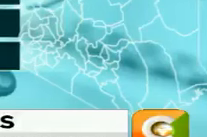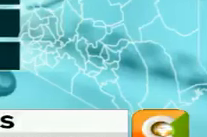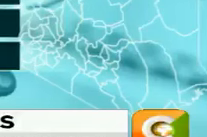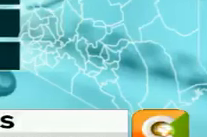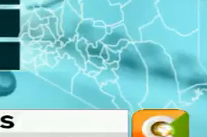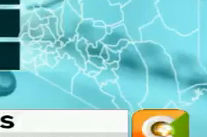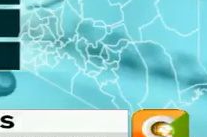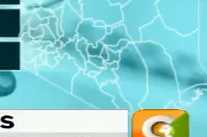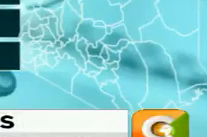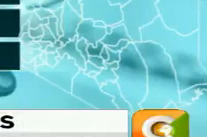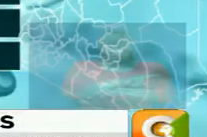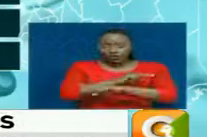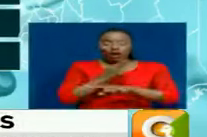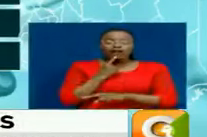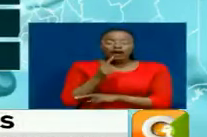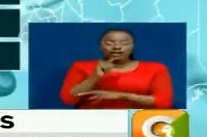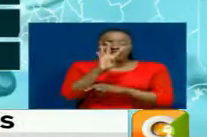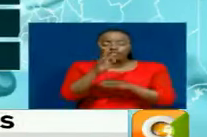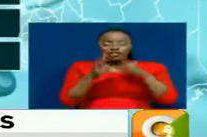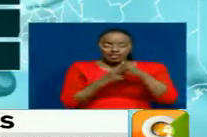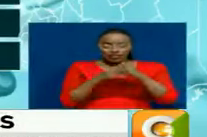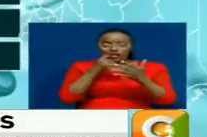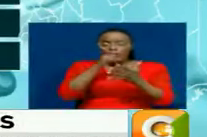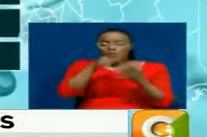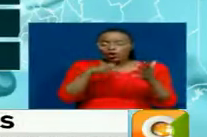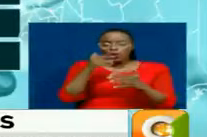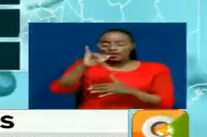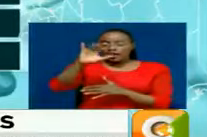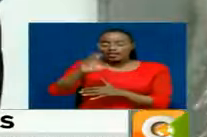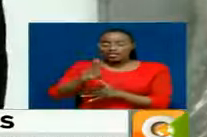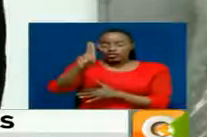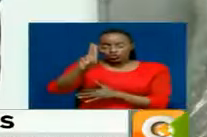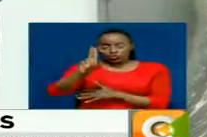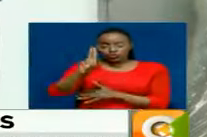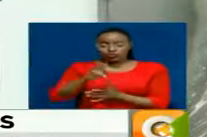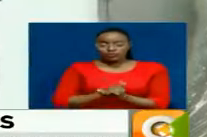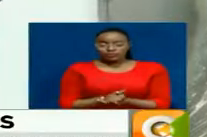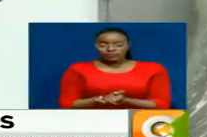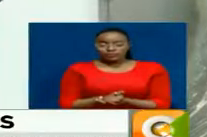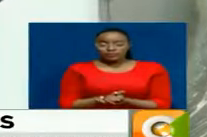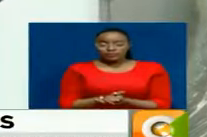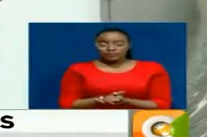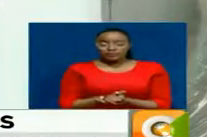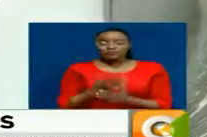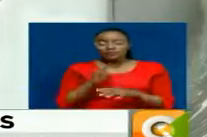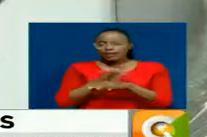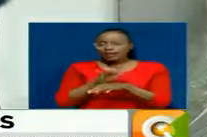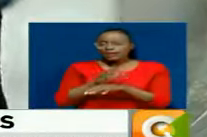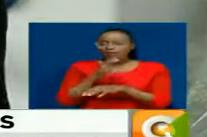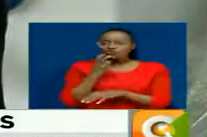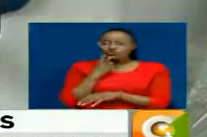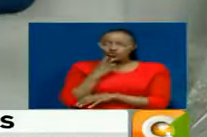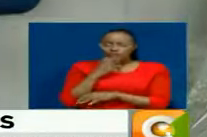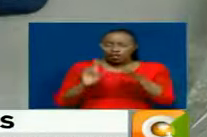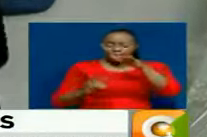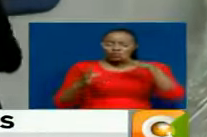admitted across various hospitals, with 147 among them being in intensive care units. Early on Tuesday, the Ministry